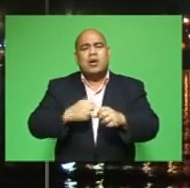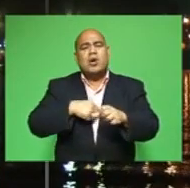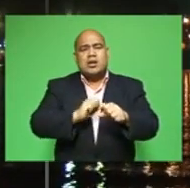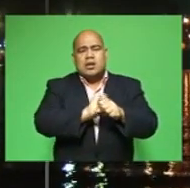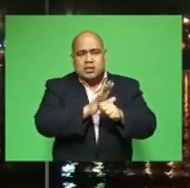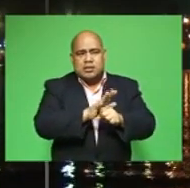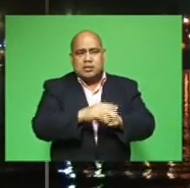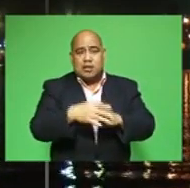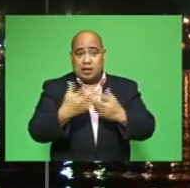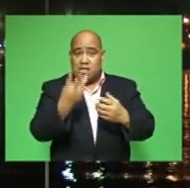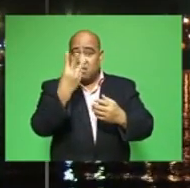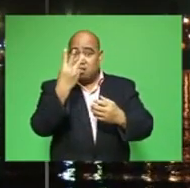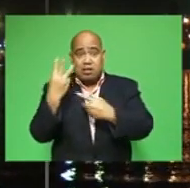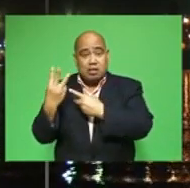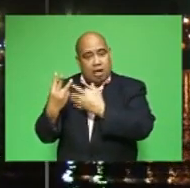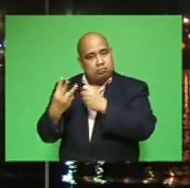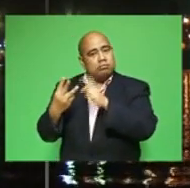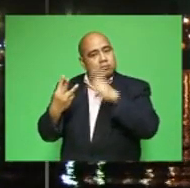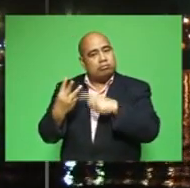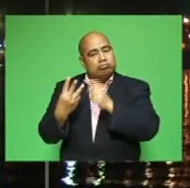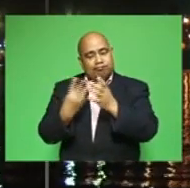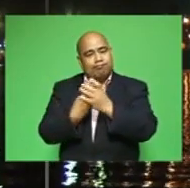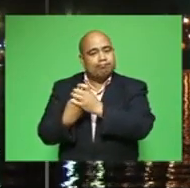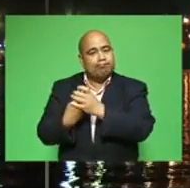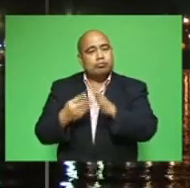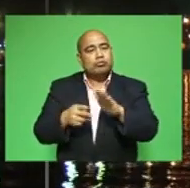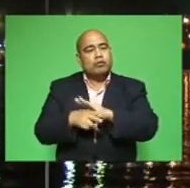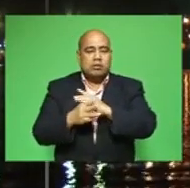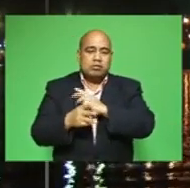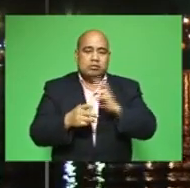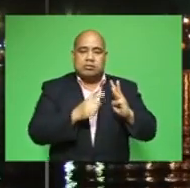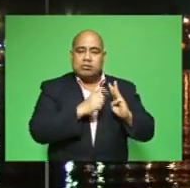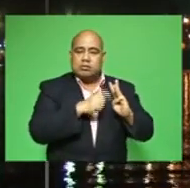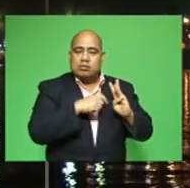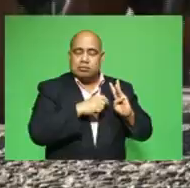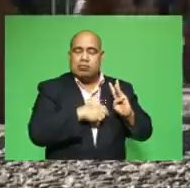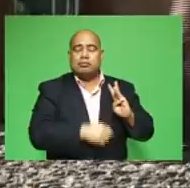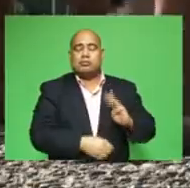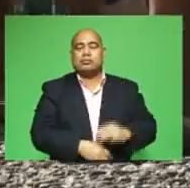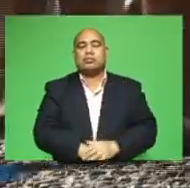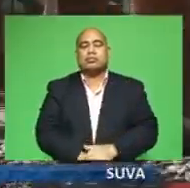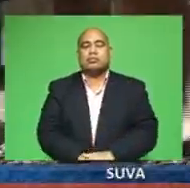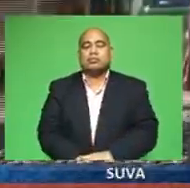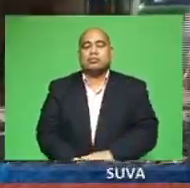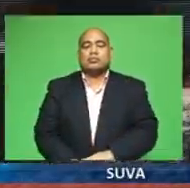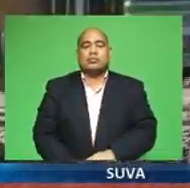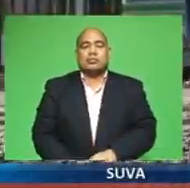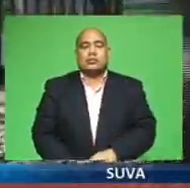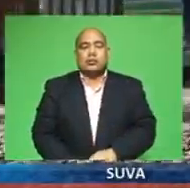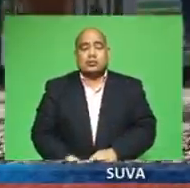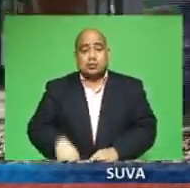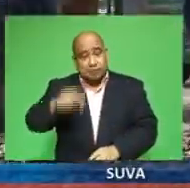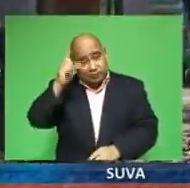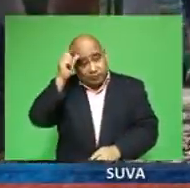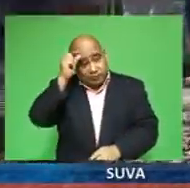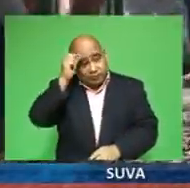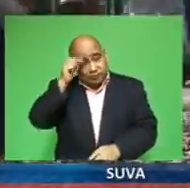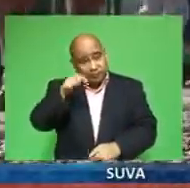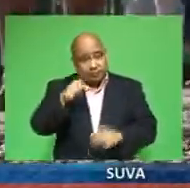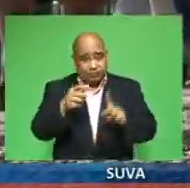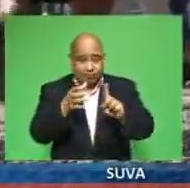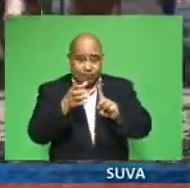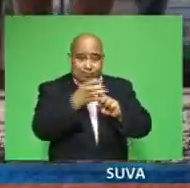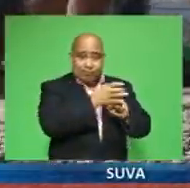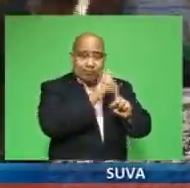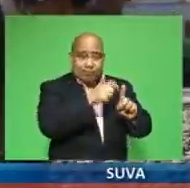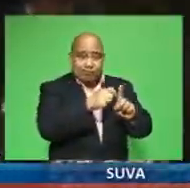been in isolation now for more than 2 months. Maggie Boyle reports. The 3 Fijians with COVID-19 include a 28-year-old